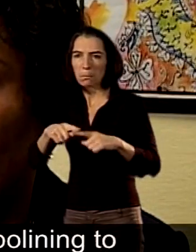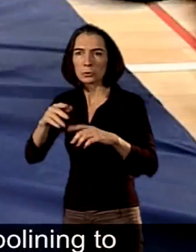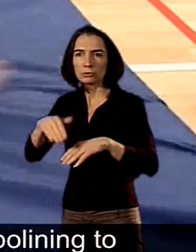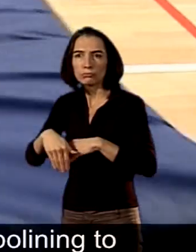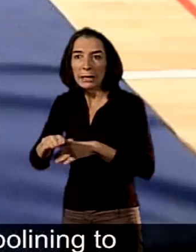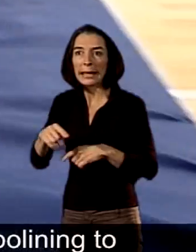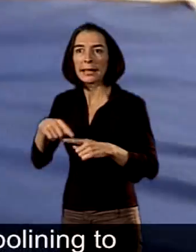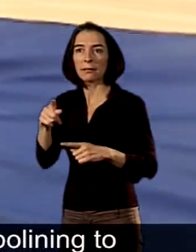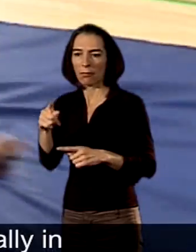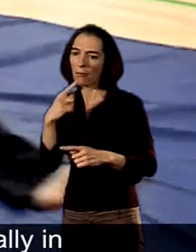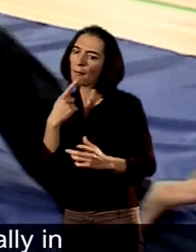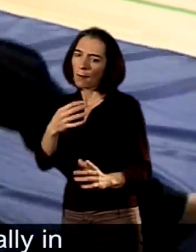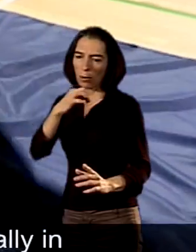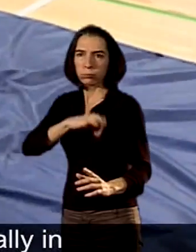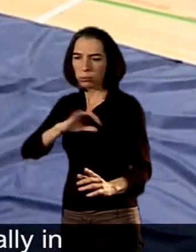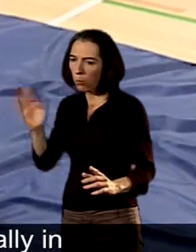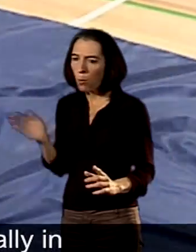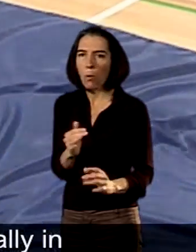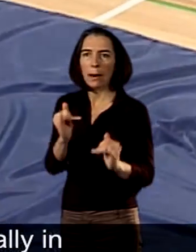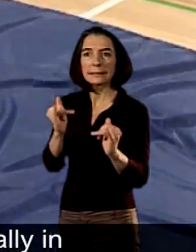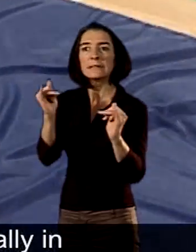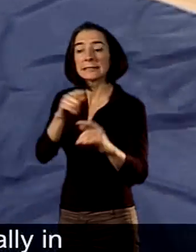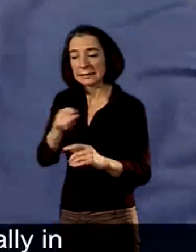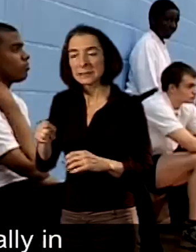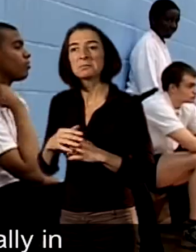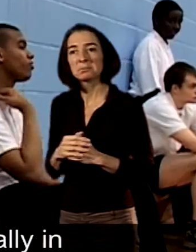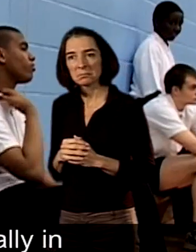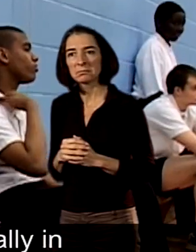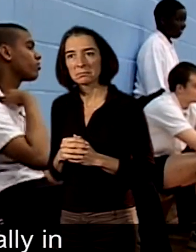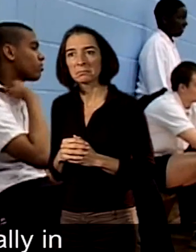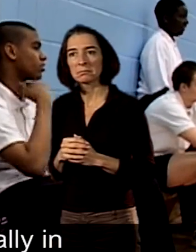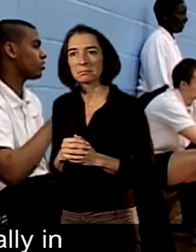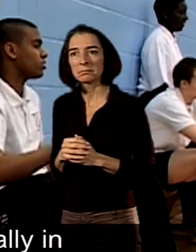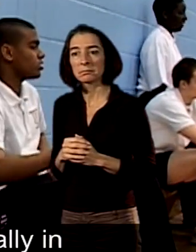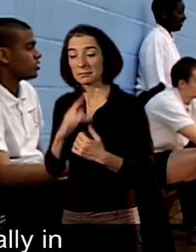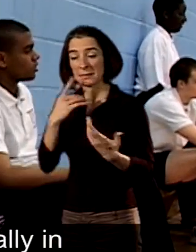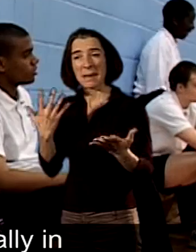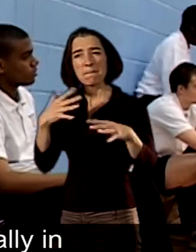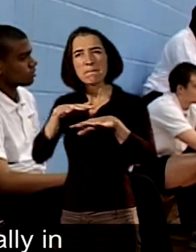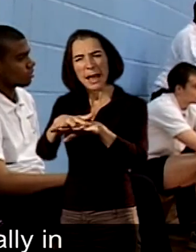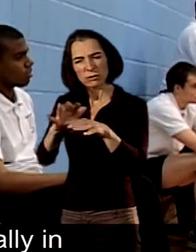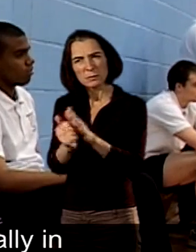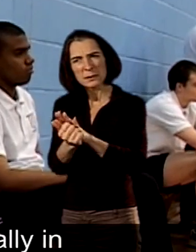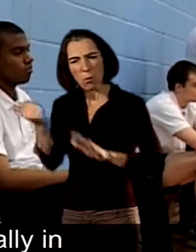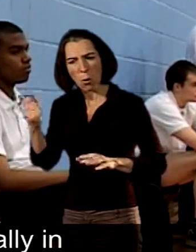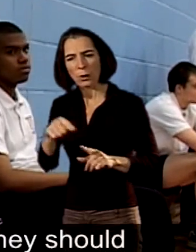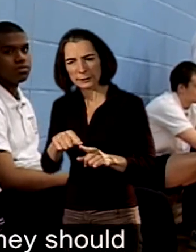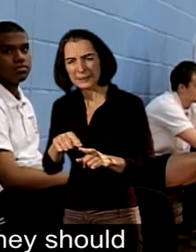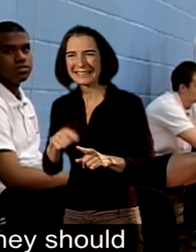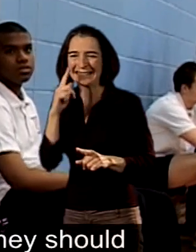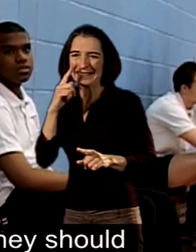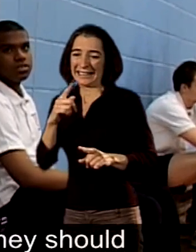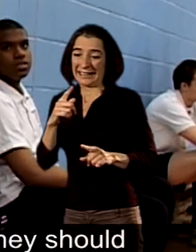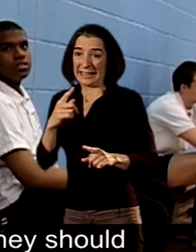cricket. They get the benefits of all the activities there are. Normally in mainstream sports, they tend to be a little